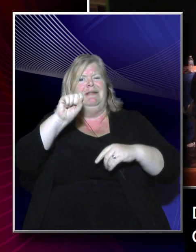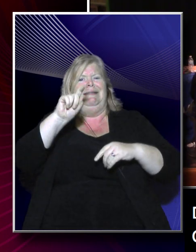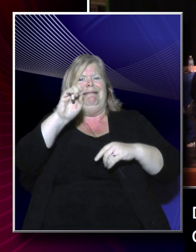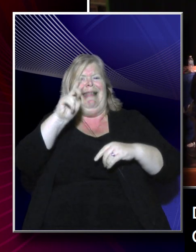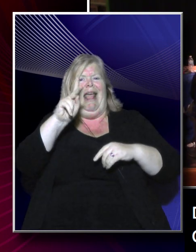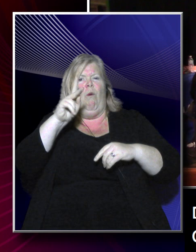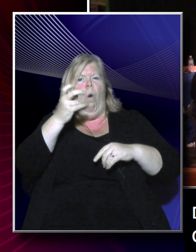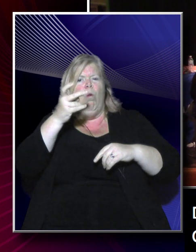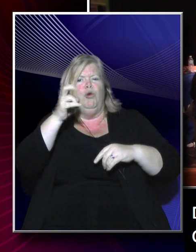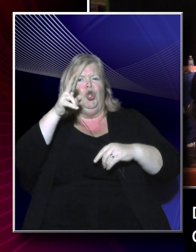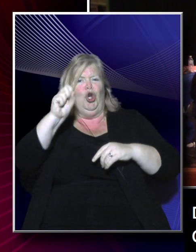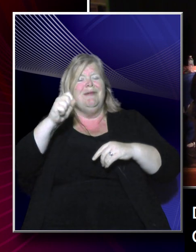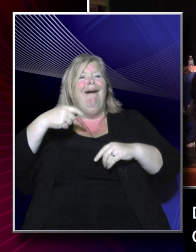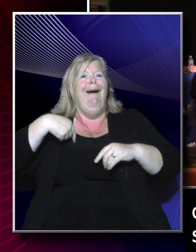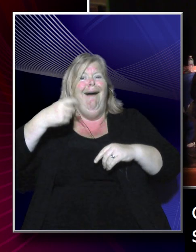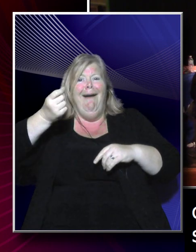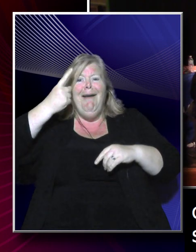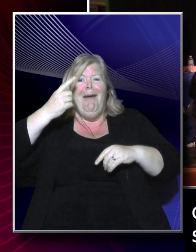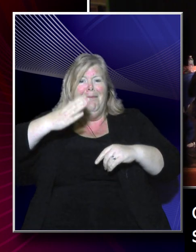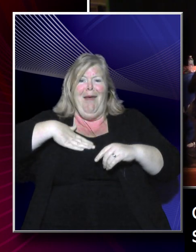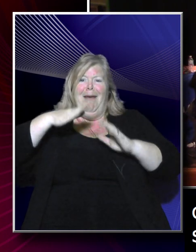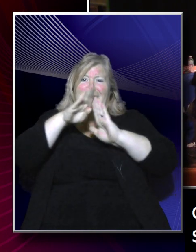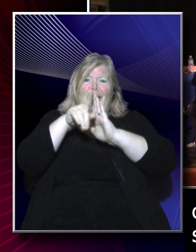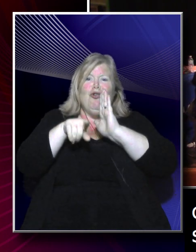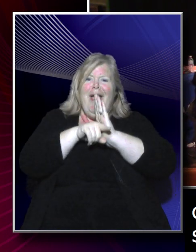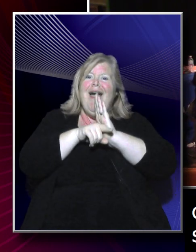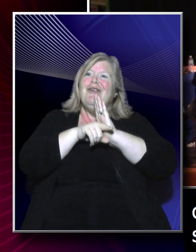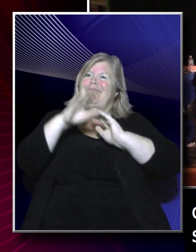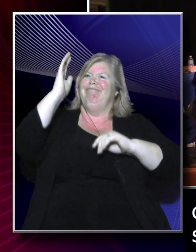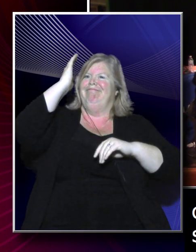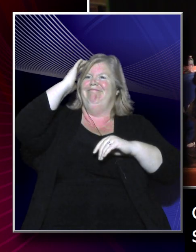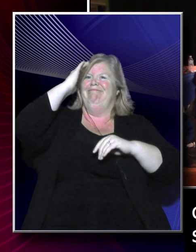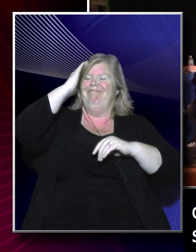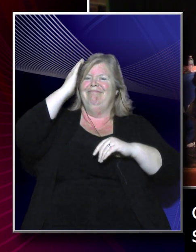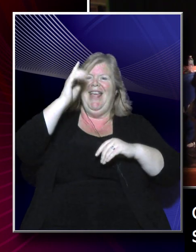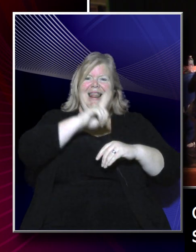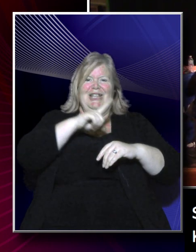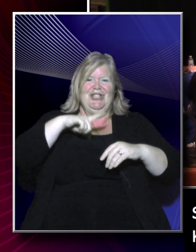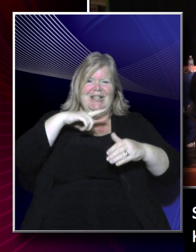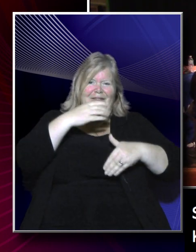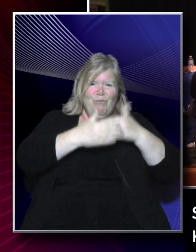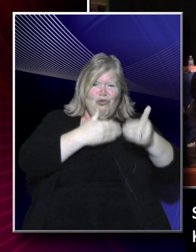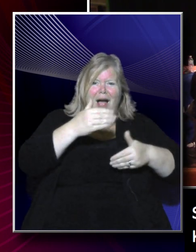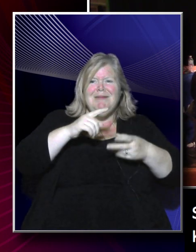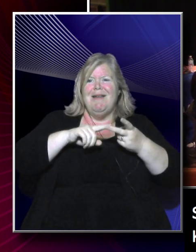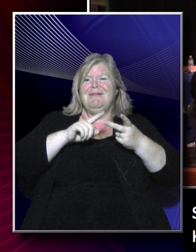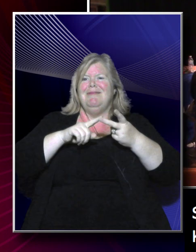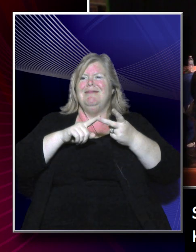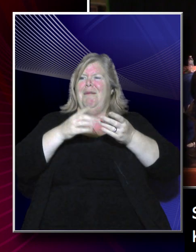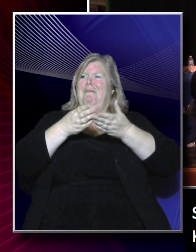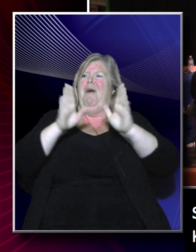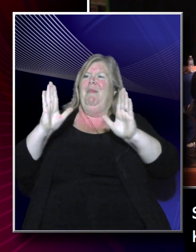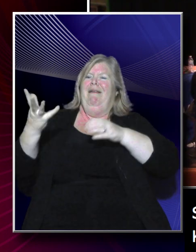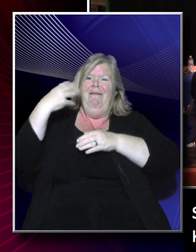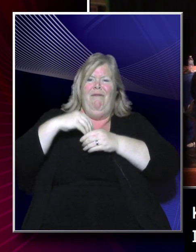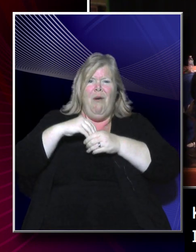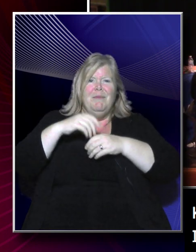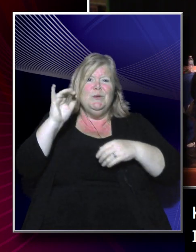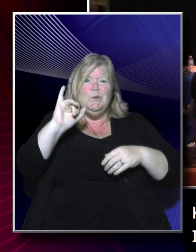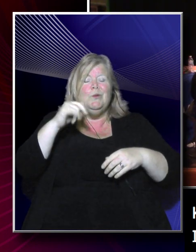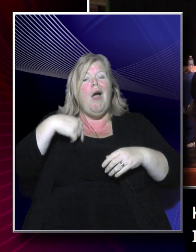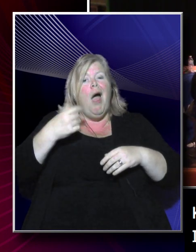background affords me the knowledge of the legislative process, the public involvement process, and also understanding a